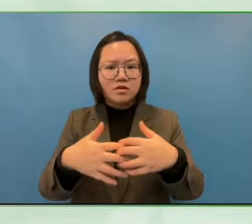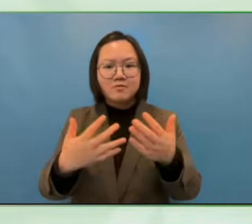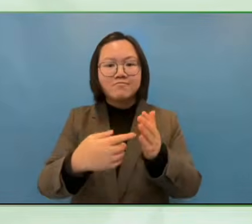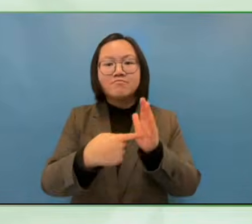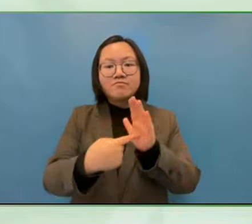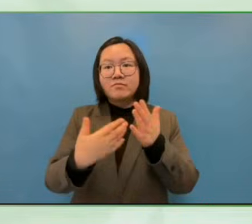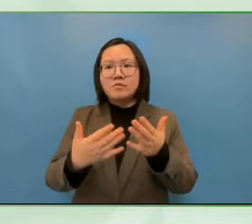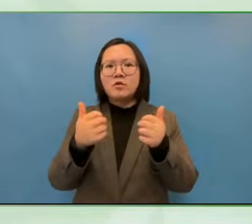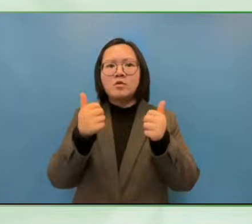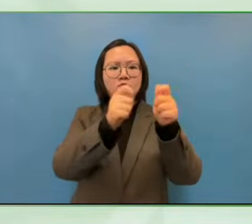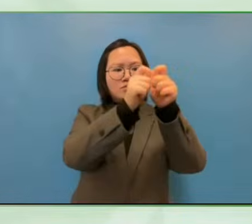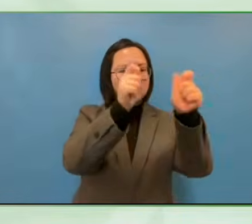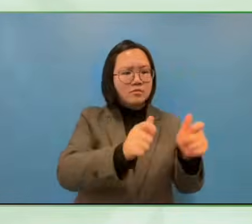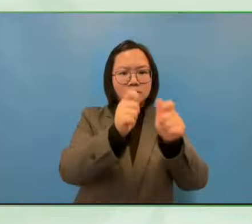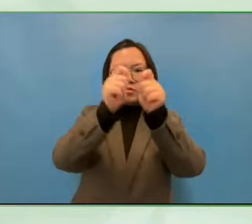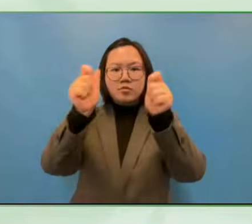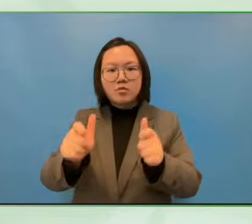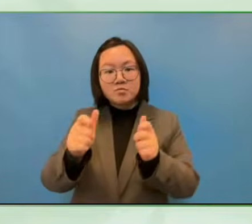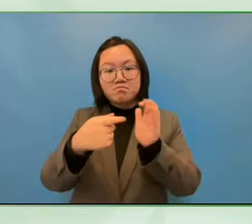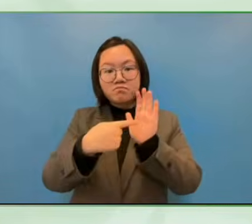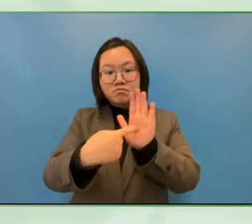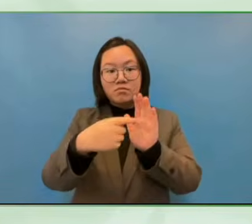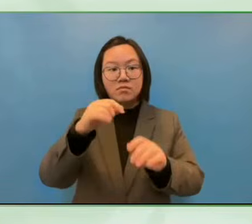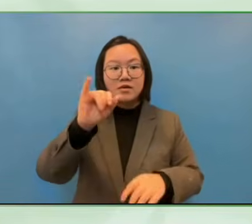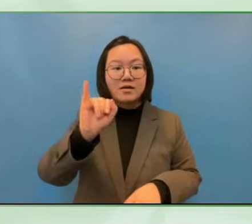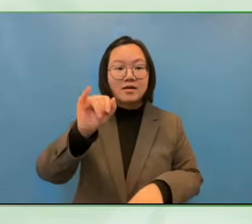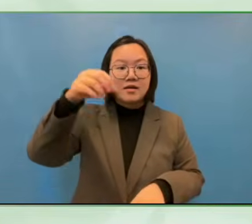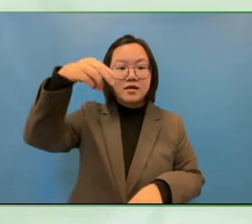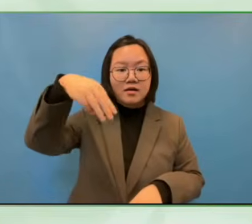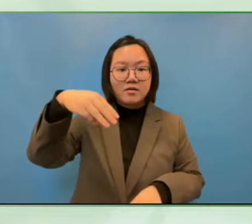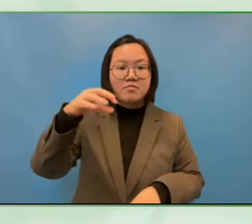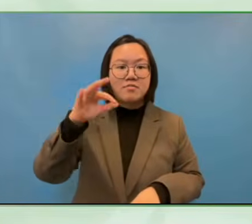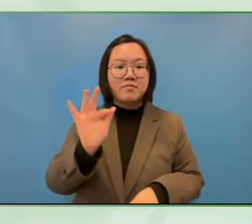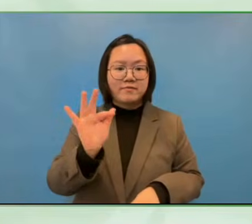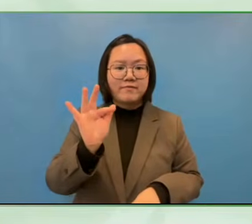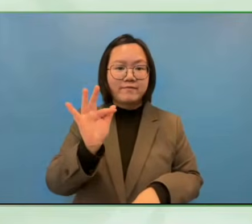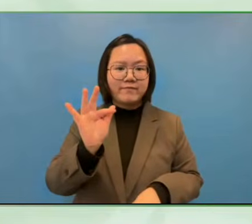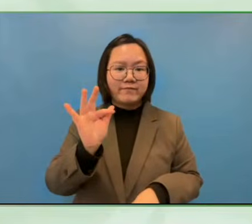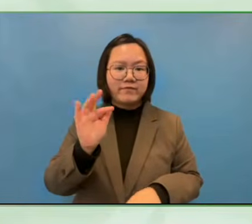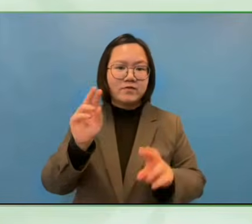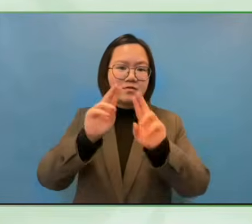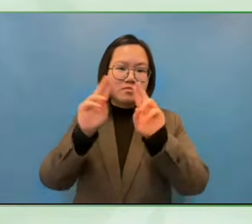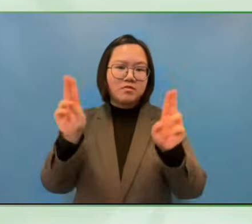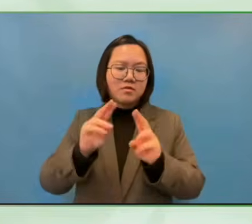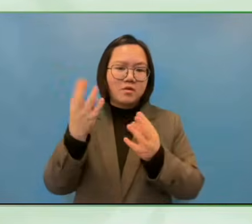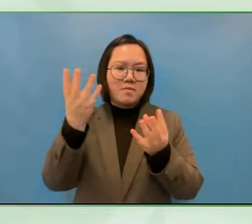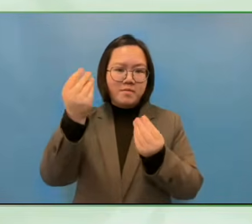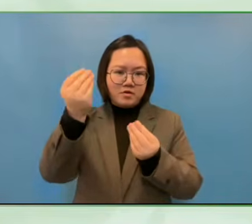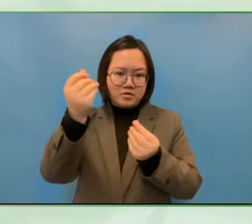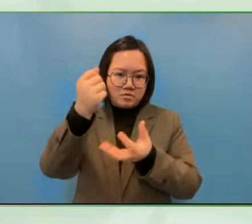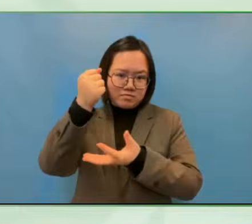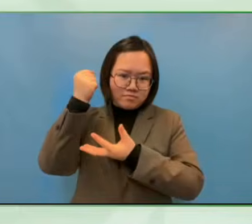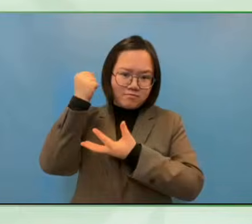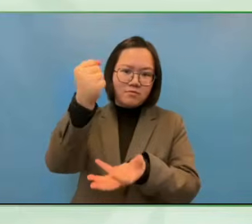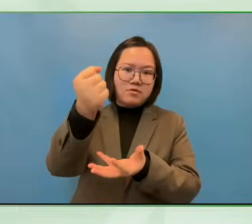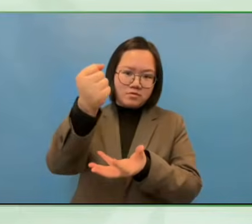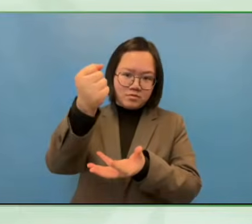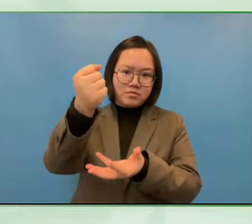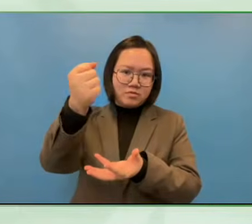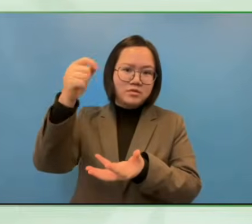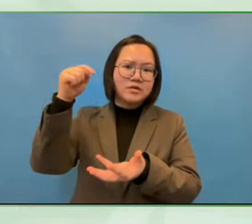Fund, which includes disability in some of their funded climate responses. Yet, when you go on the ground and speak to